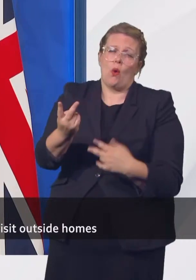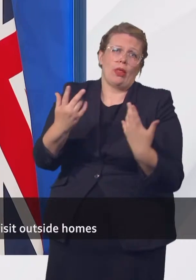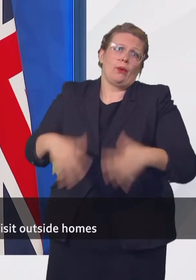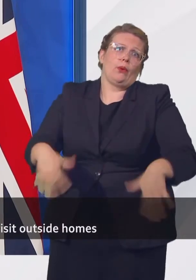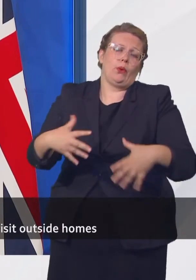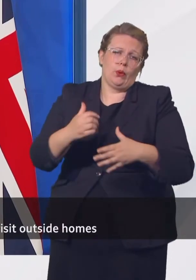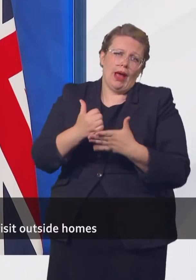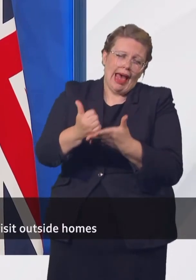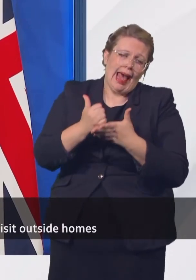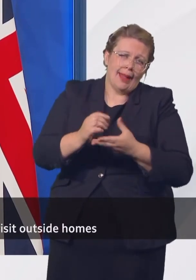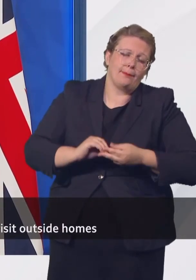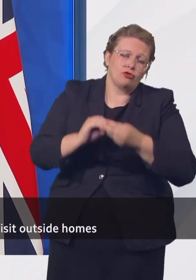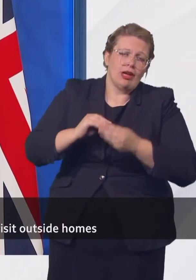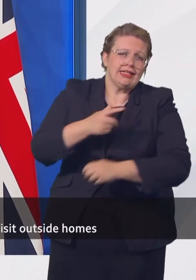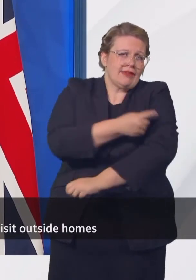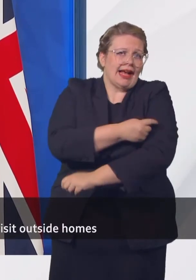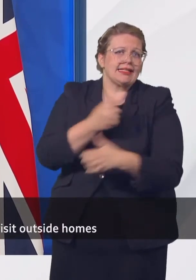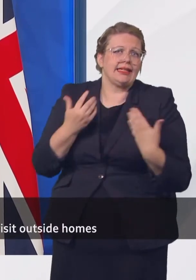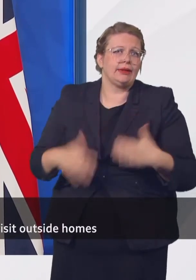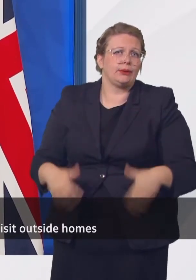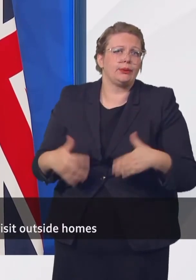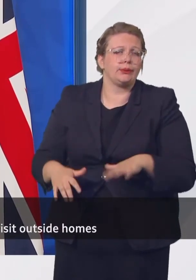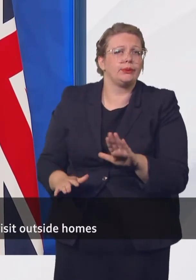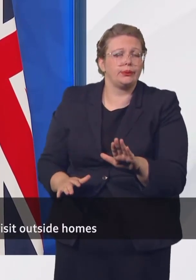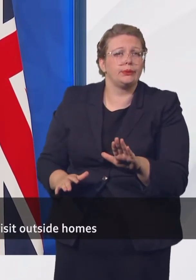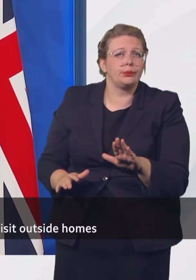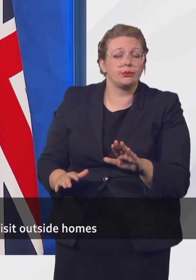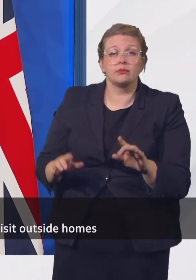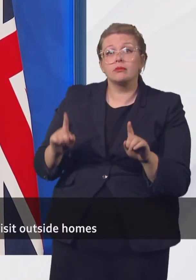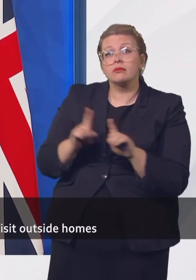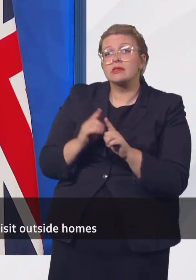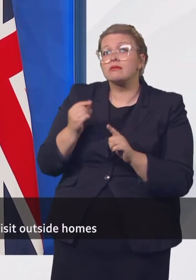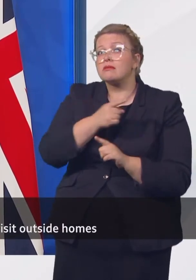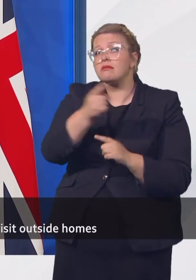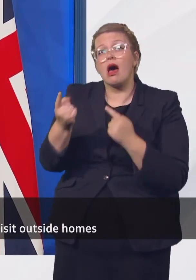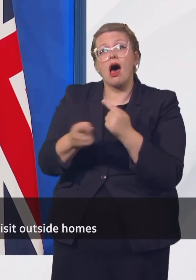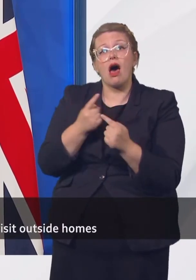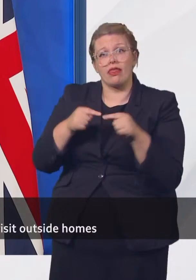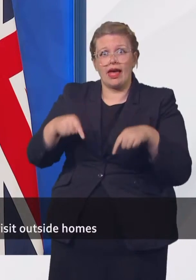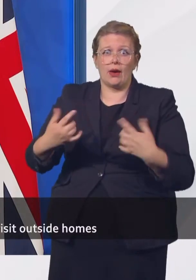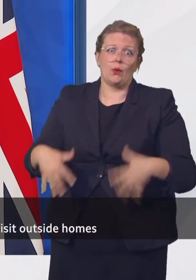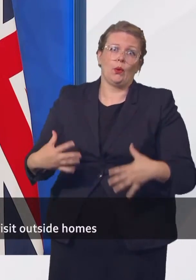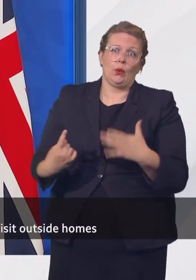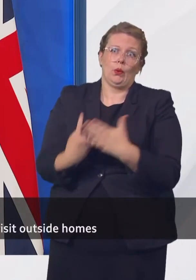then the capabilities, for instance, in clinical trials,